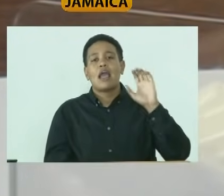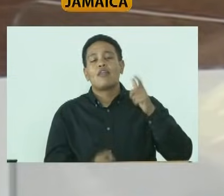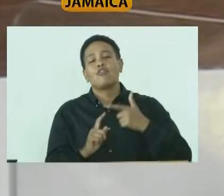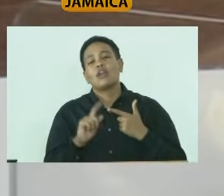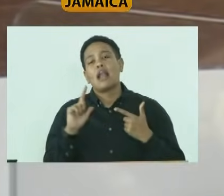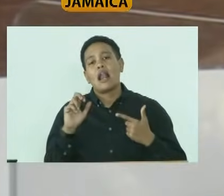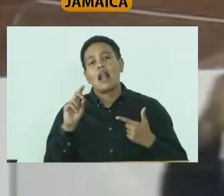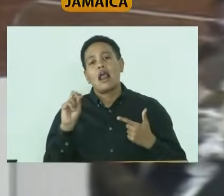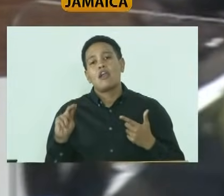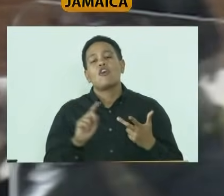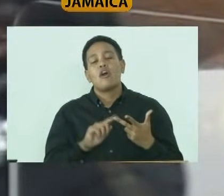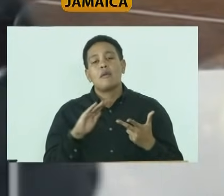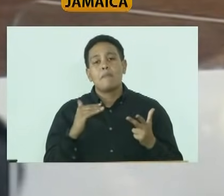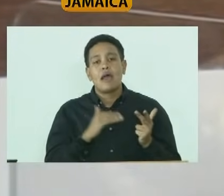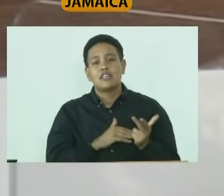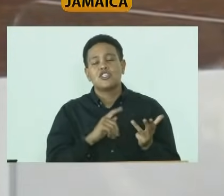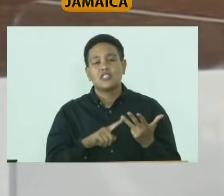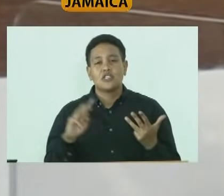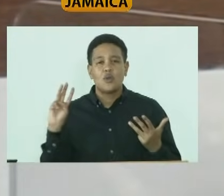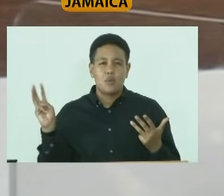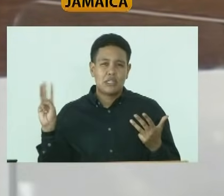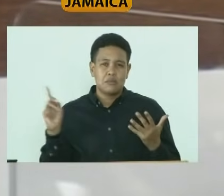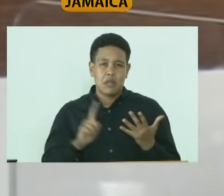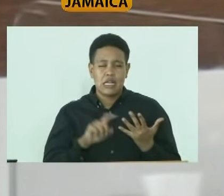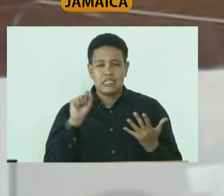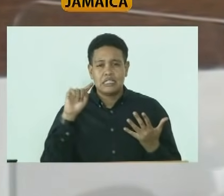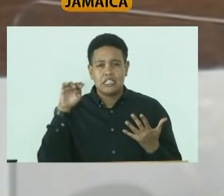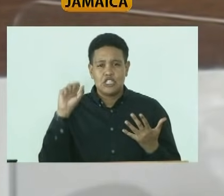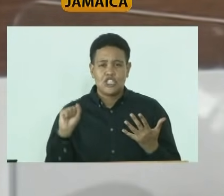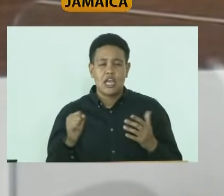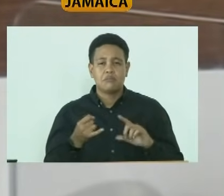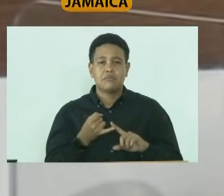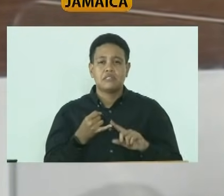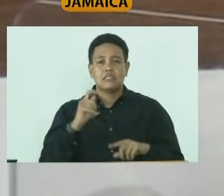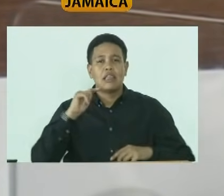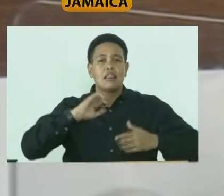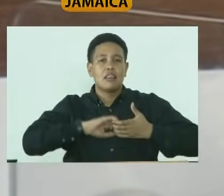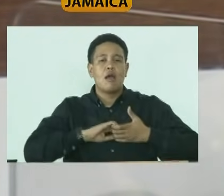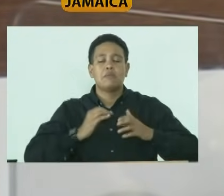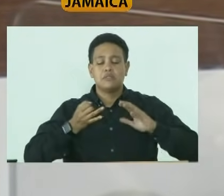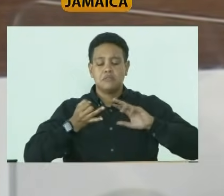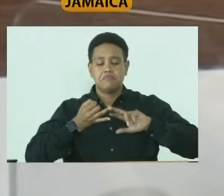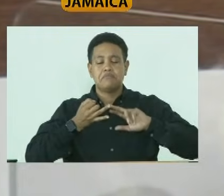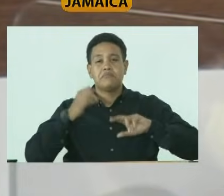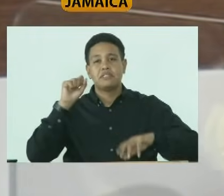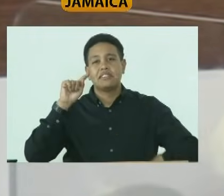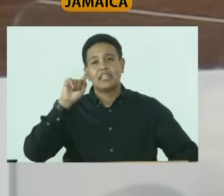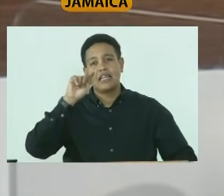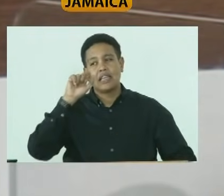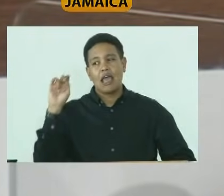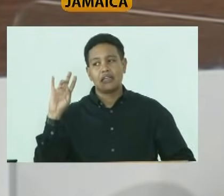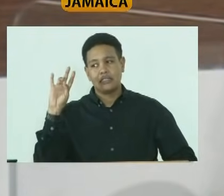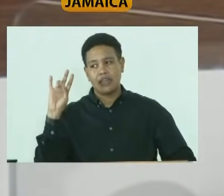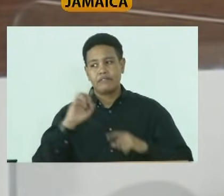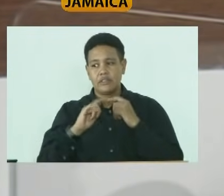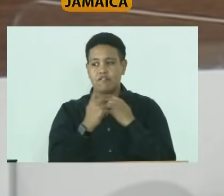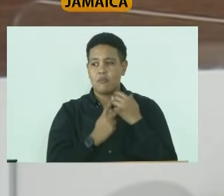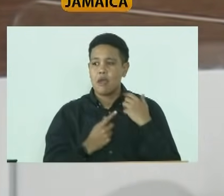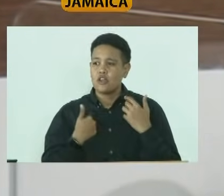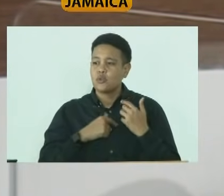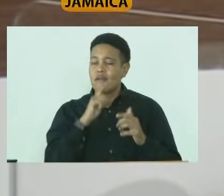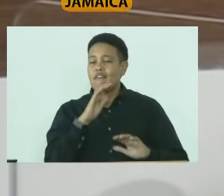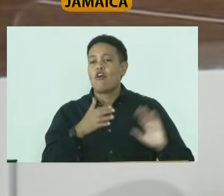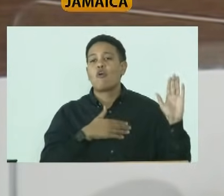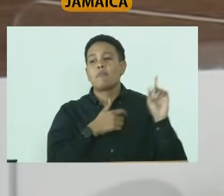Clarendon, Manchester, Westmoreland, St. James, St. Thomas, and St. Anne. We have a commitment